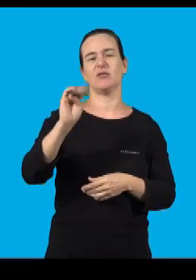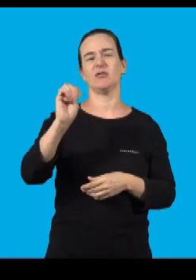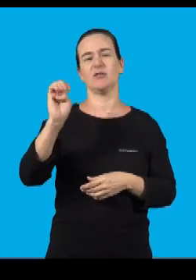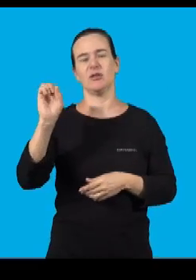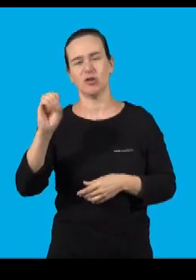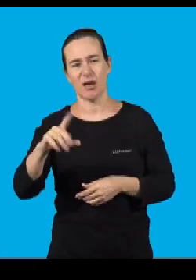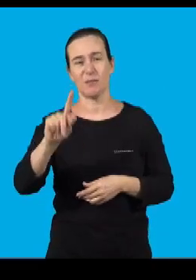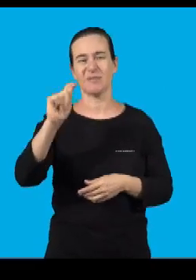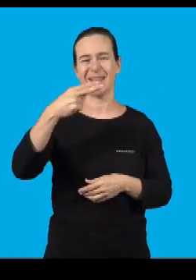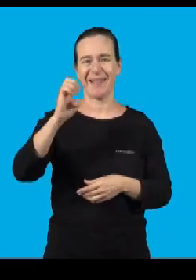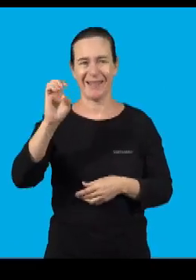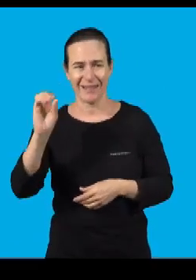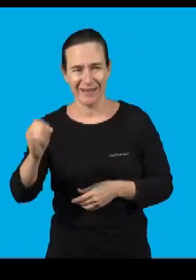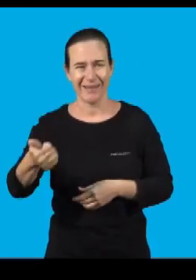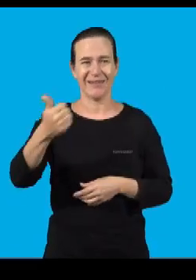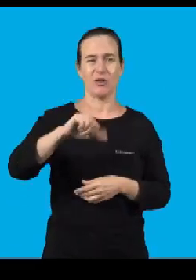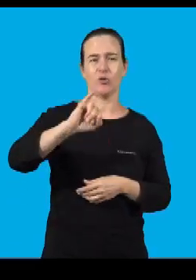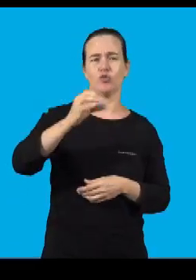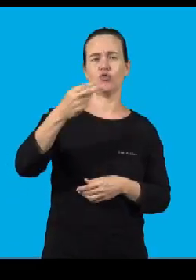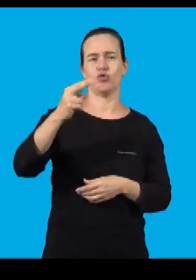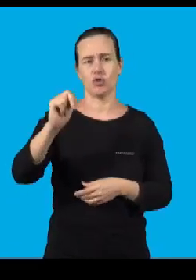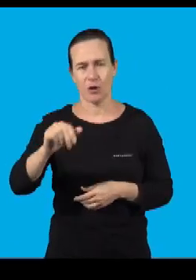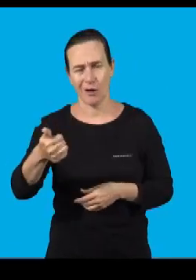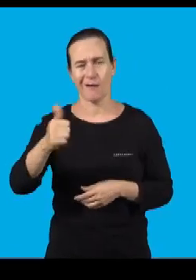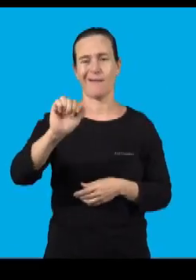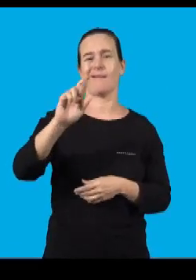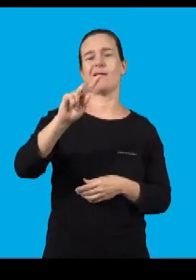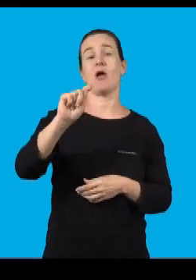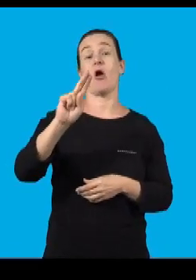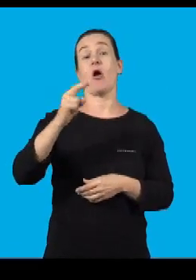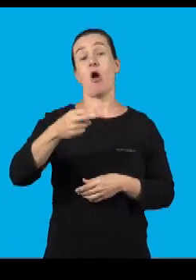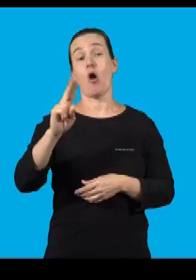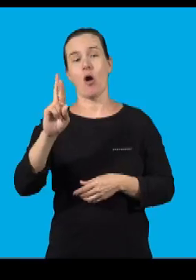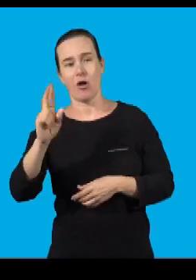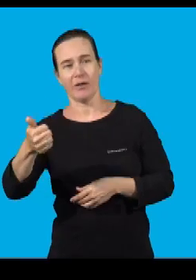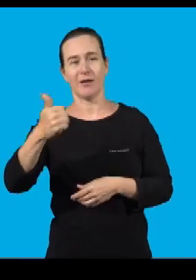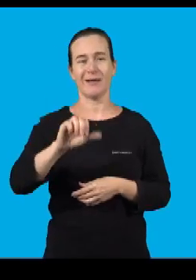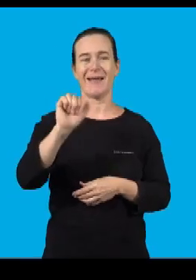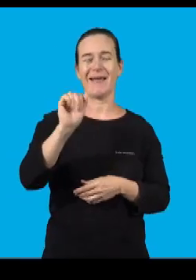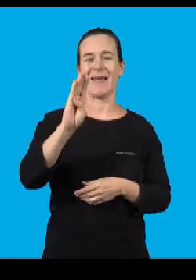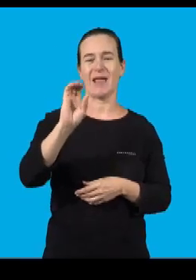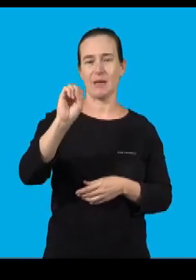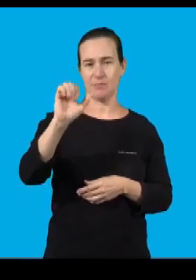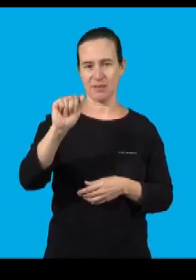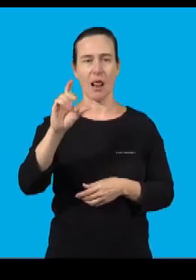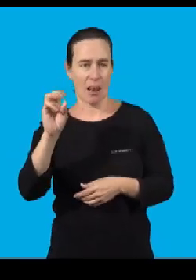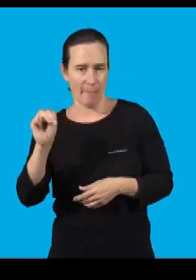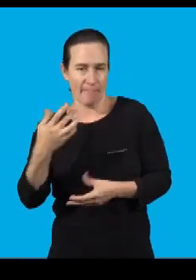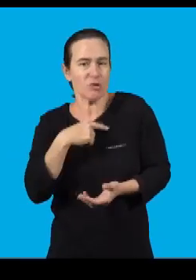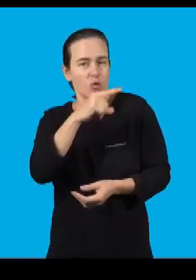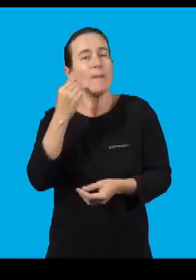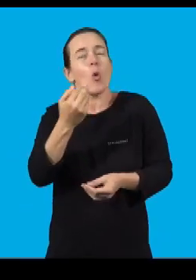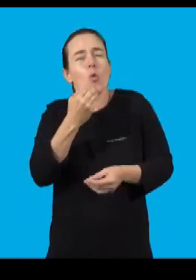Jarvis, Theophilus Masimangu, John Khumalo, Arthur Jarvis, and Absalom Khumalo. Now, in this instance, I've